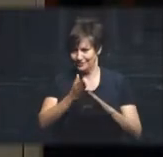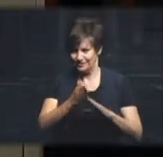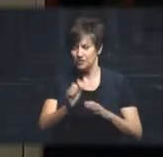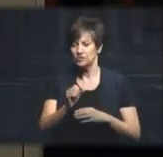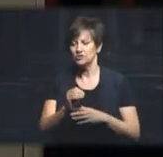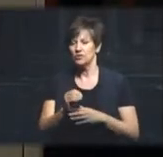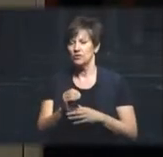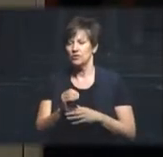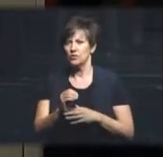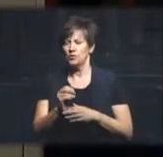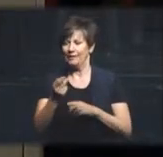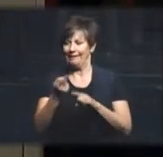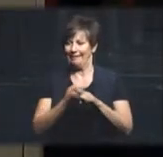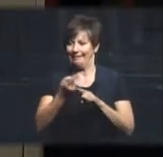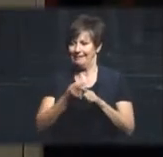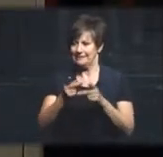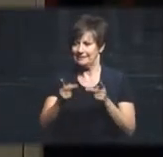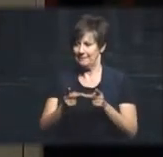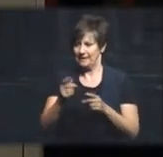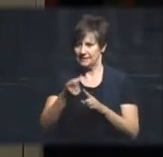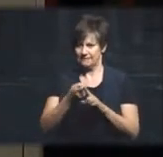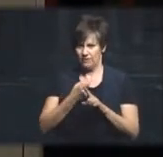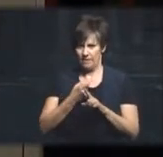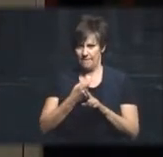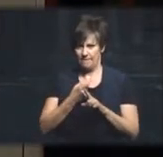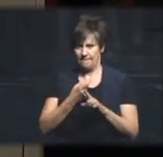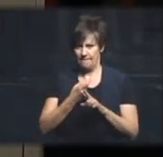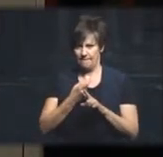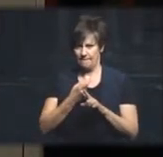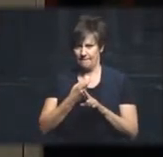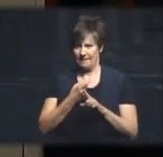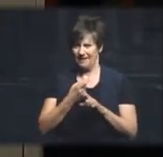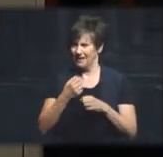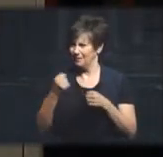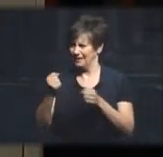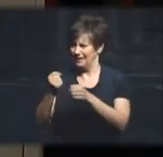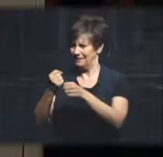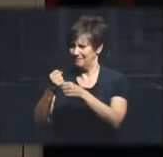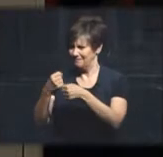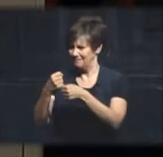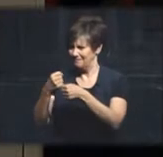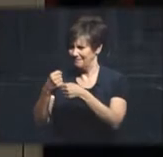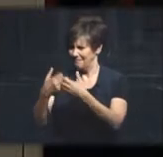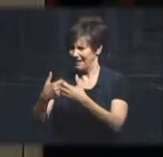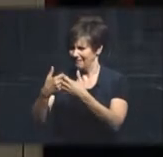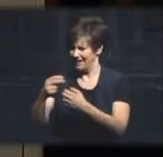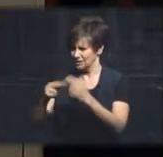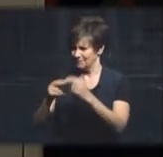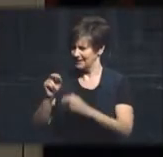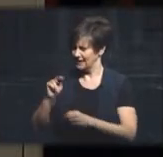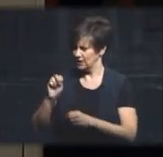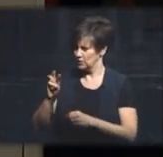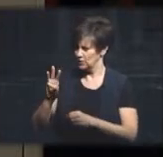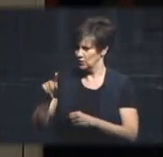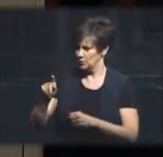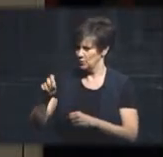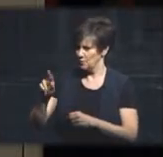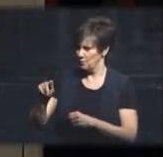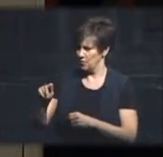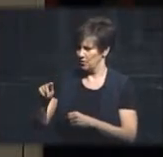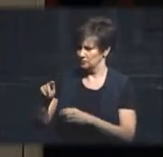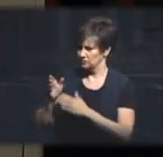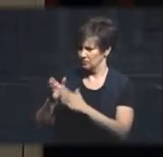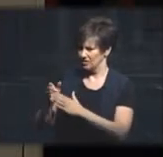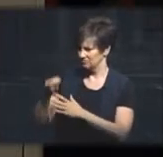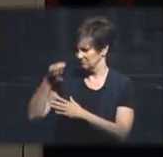we leased space from in a big manufacturing building over on Newport Road, which is close to the airport.